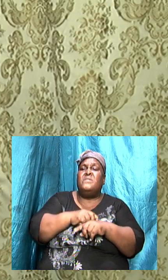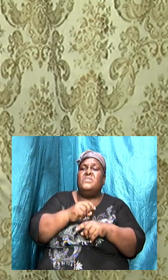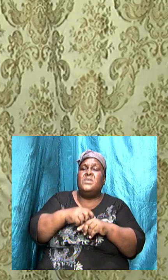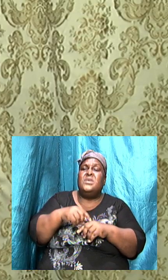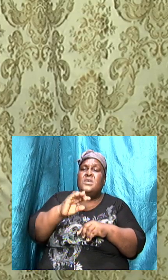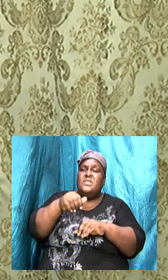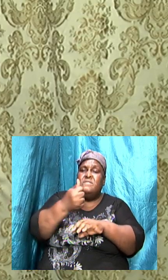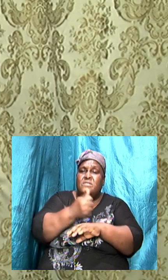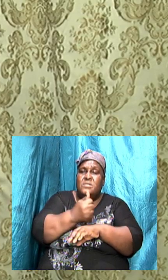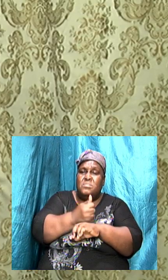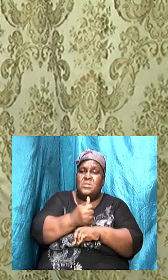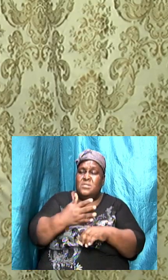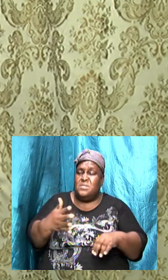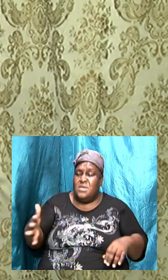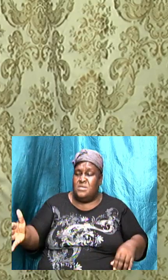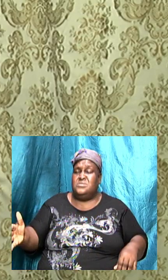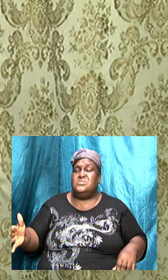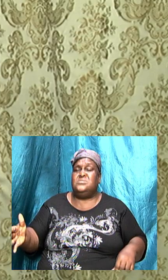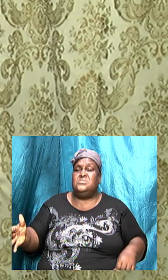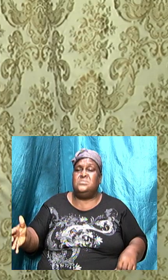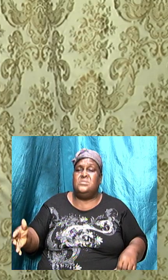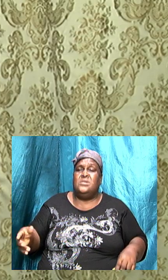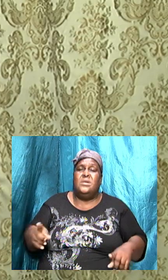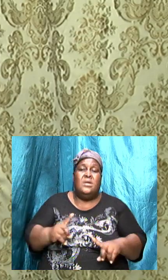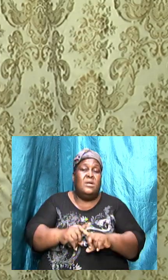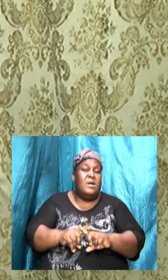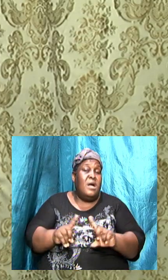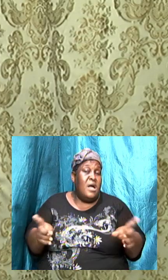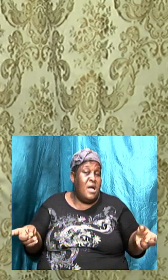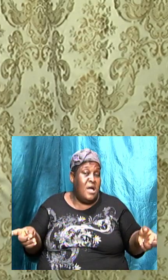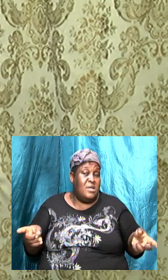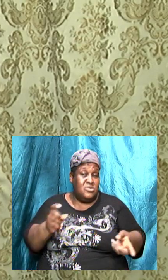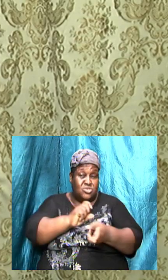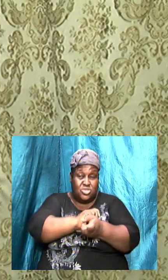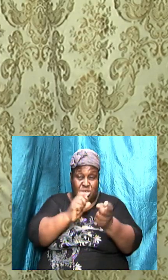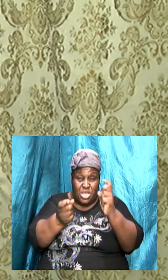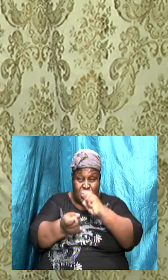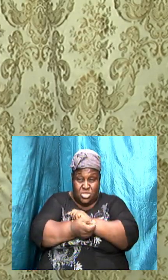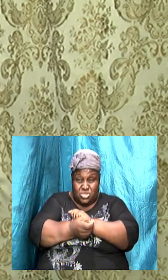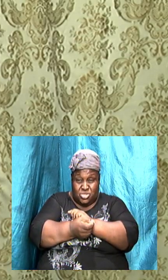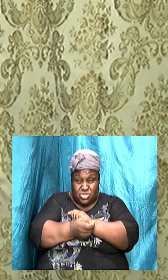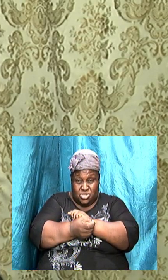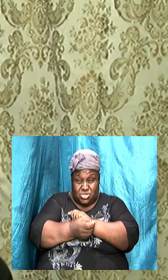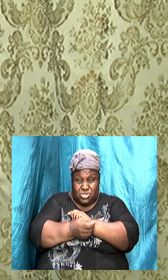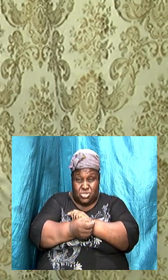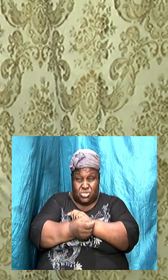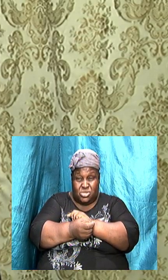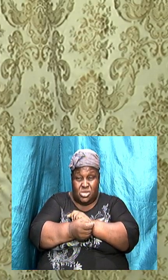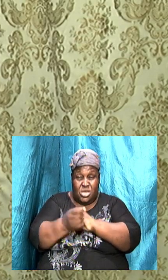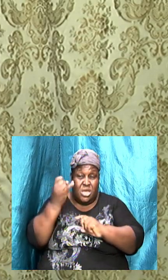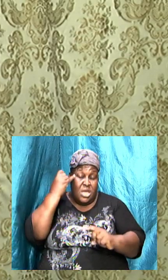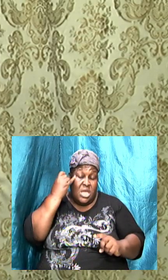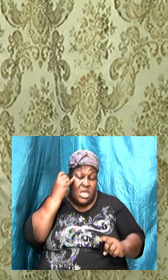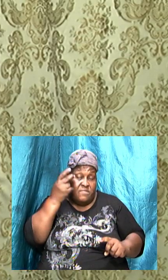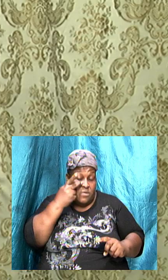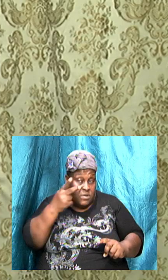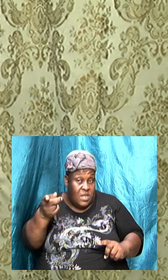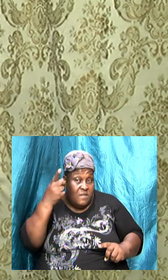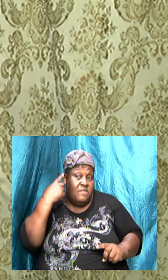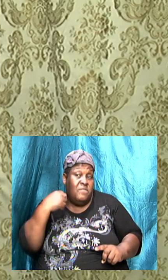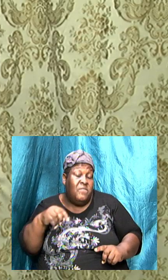the foundational things, the fundamental things, cannot and will not change. And if we are looking for those things to